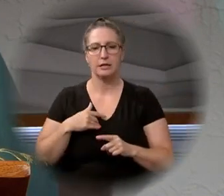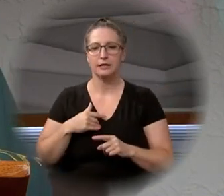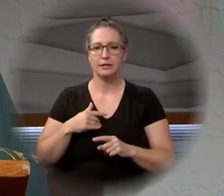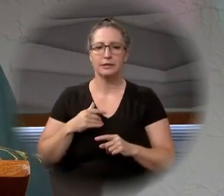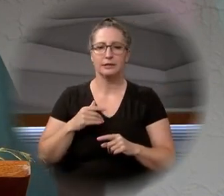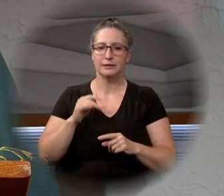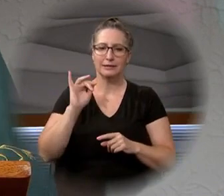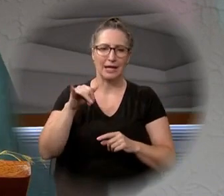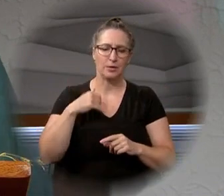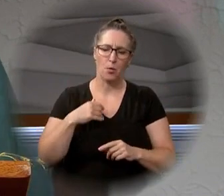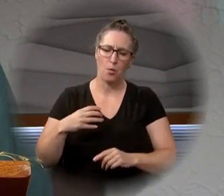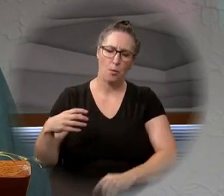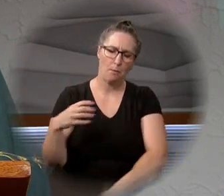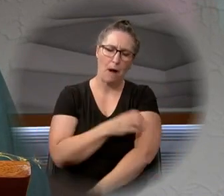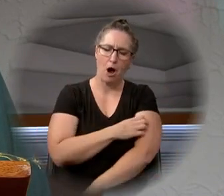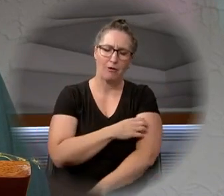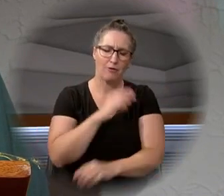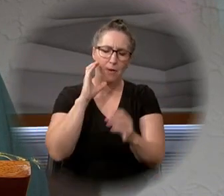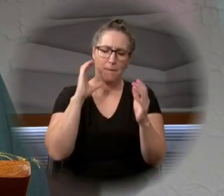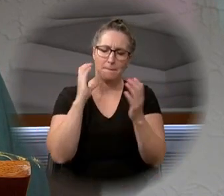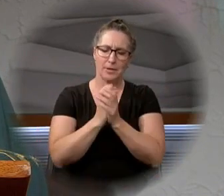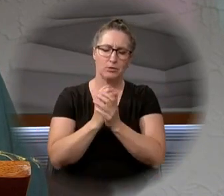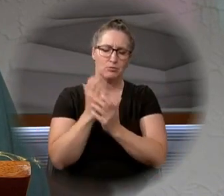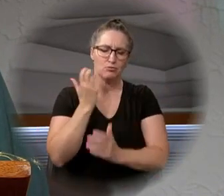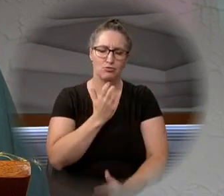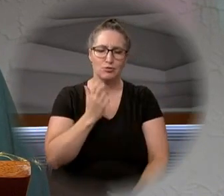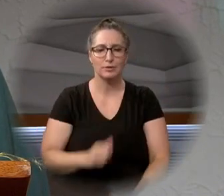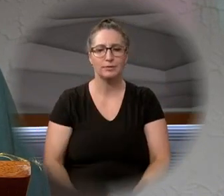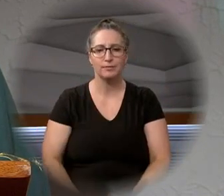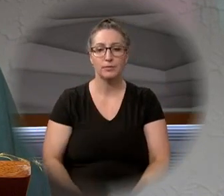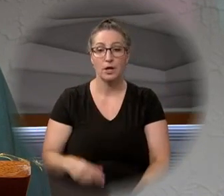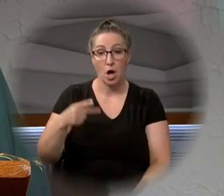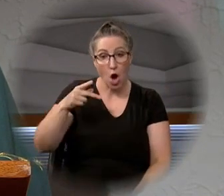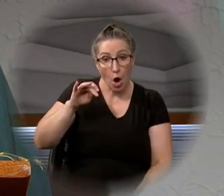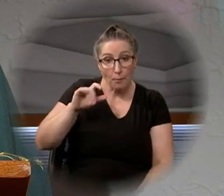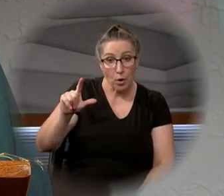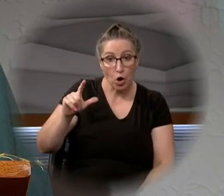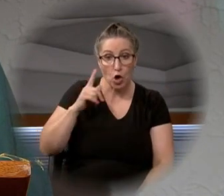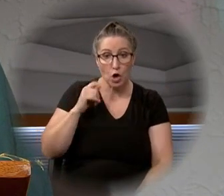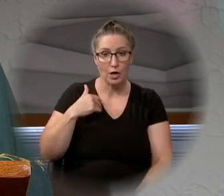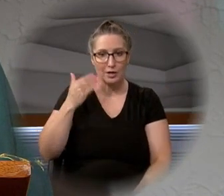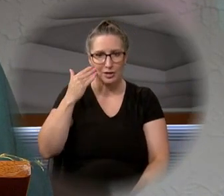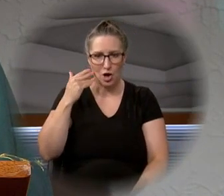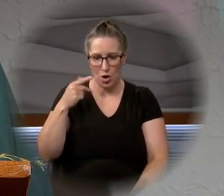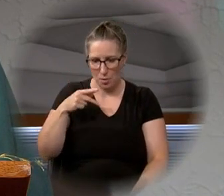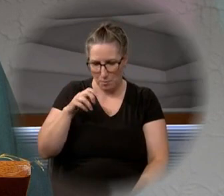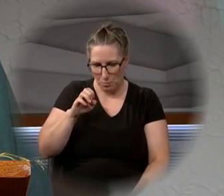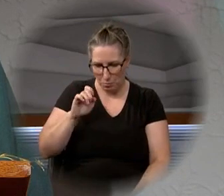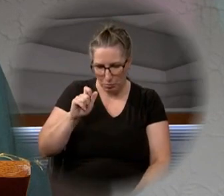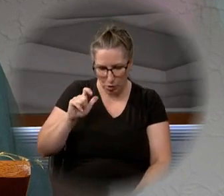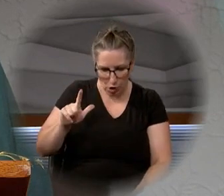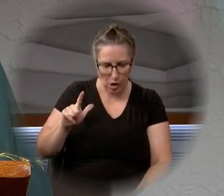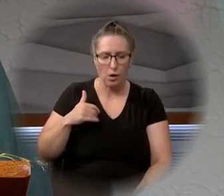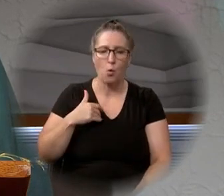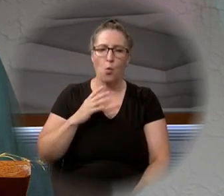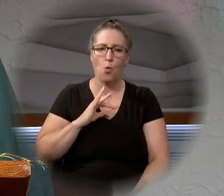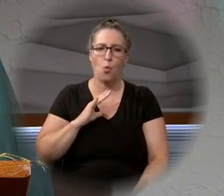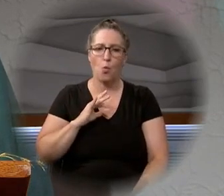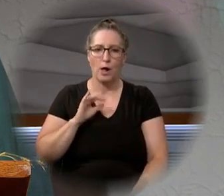is just a powerful, powerful image. The pearl of great price. Do we set great